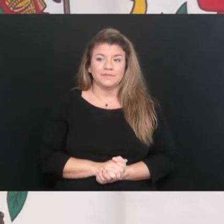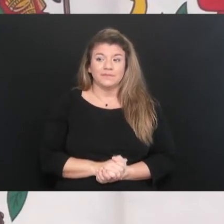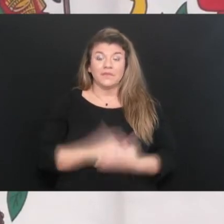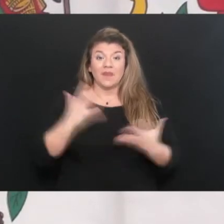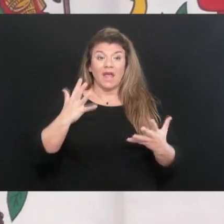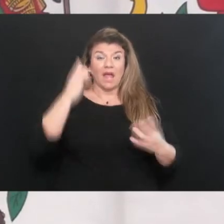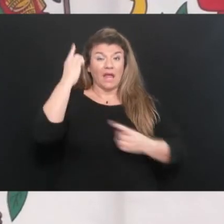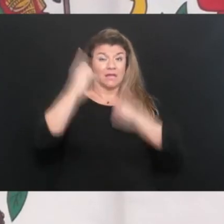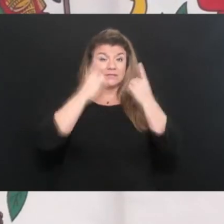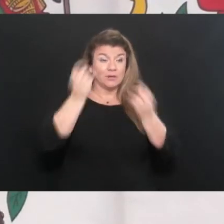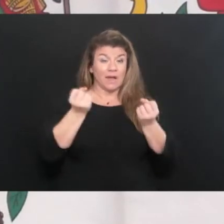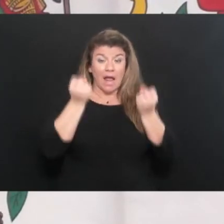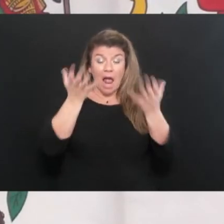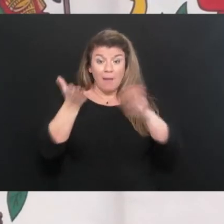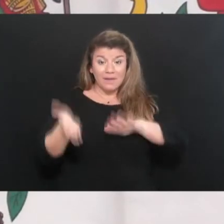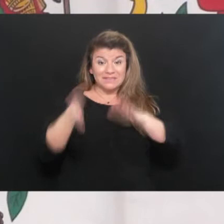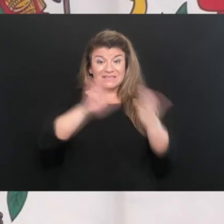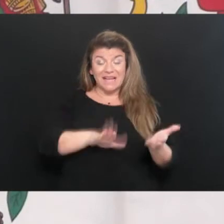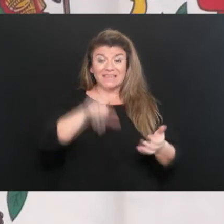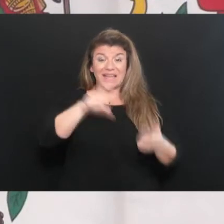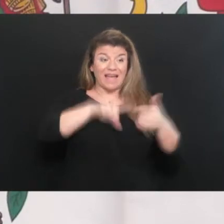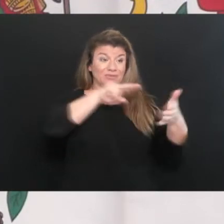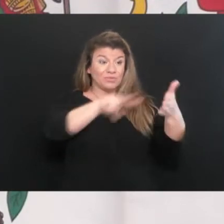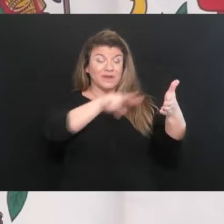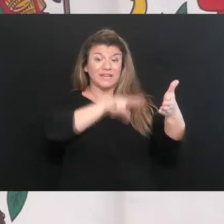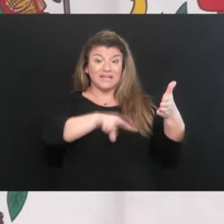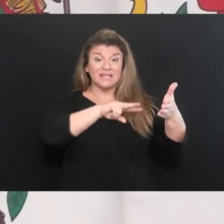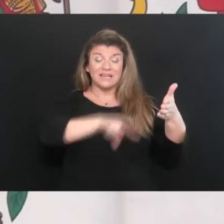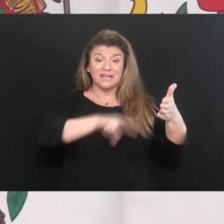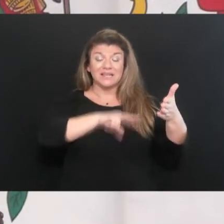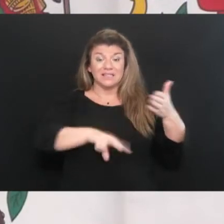Considering how many deaths we had to read through the other day, and